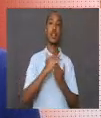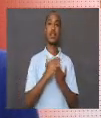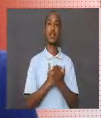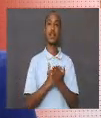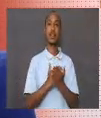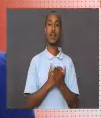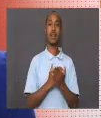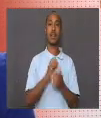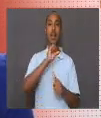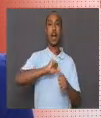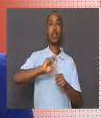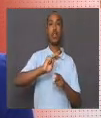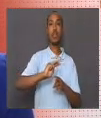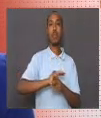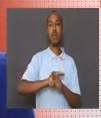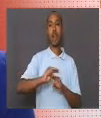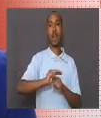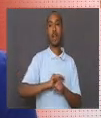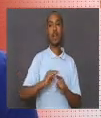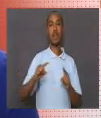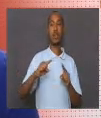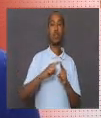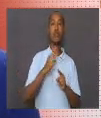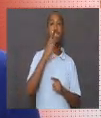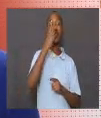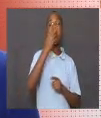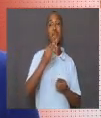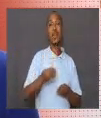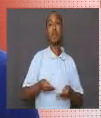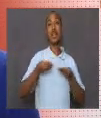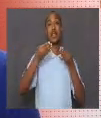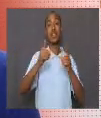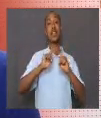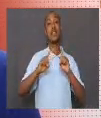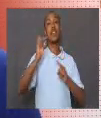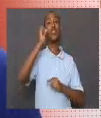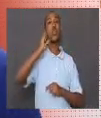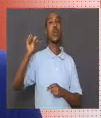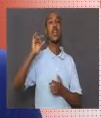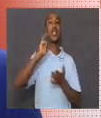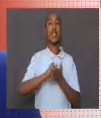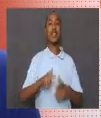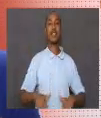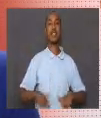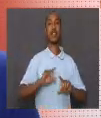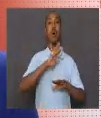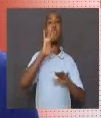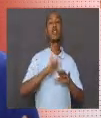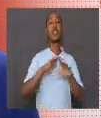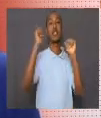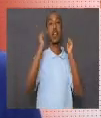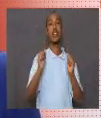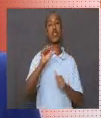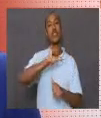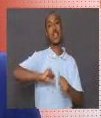atomic model, a tool we use to visually represent the different theories that exist on the structure